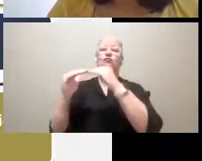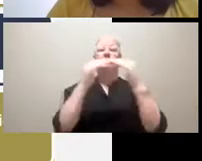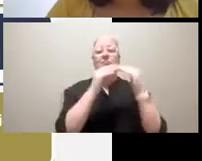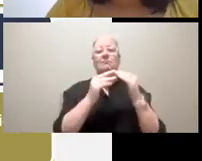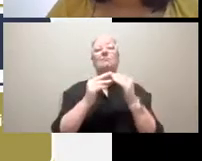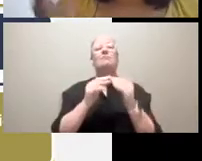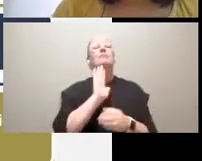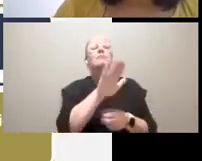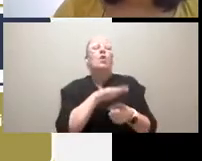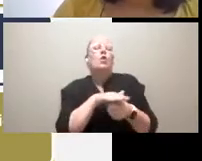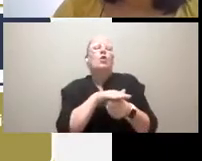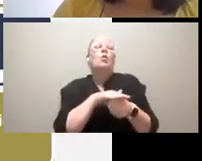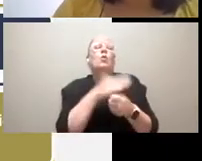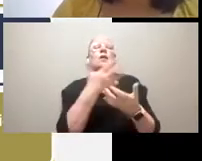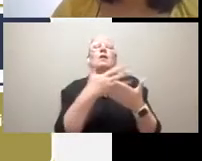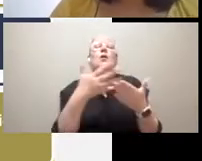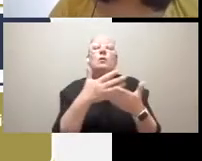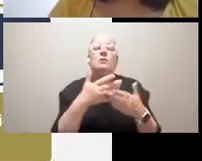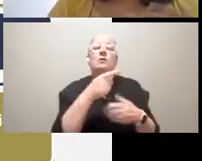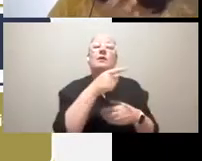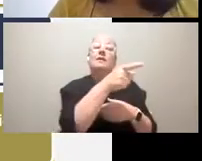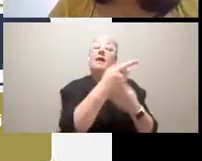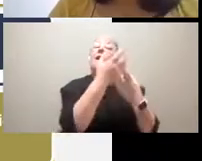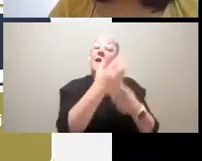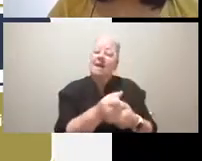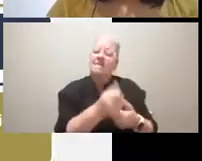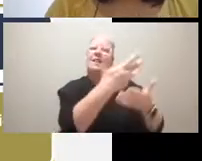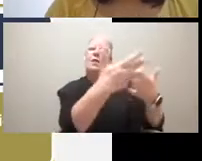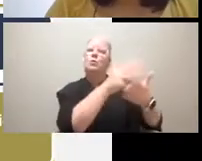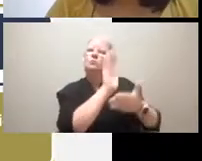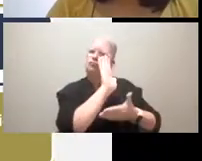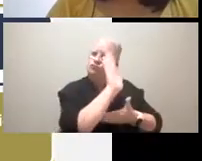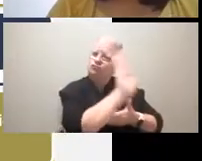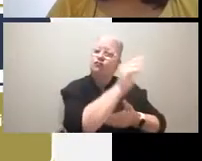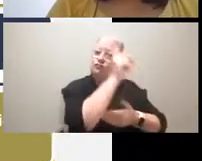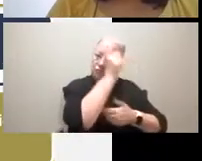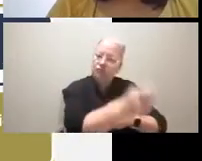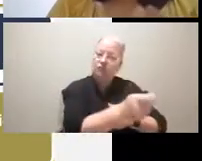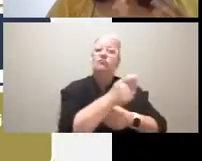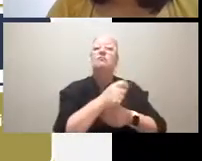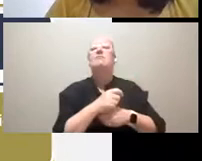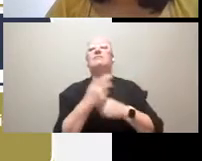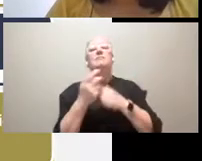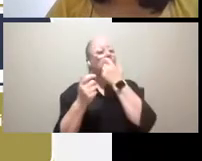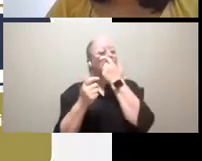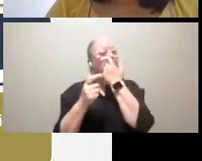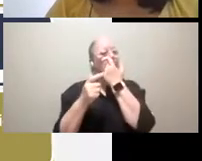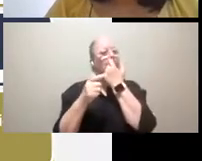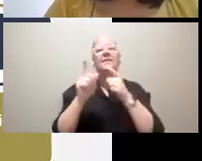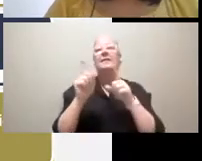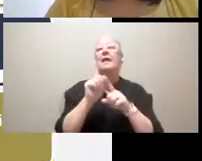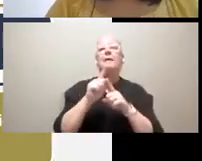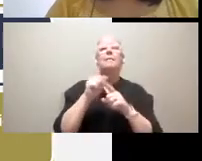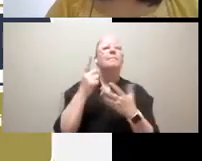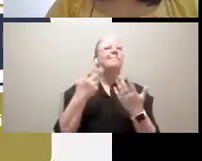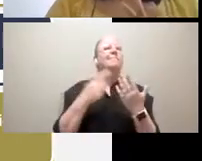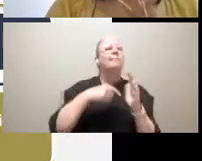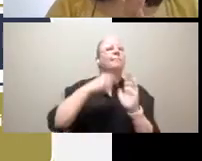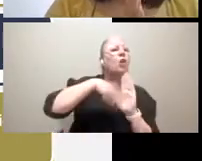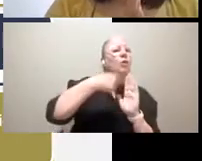are used in that particular area, where partners, consultants, your program staff can easily understand.